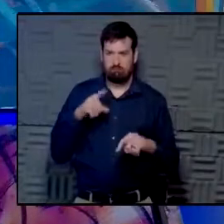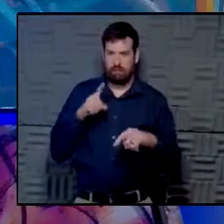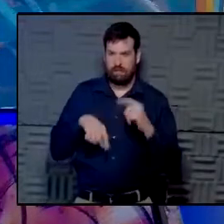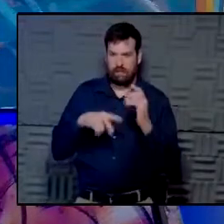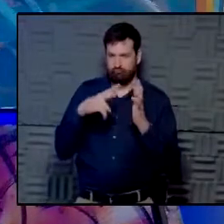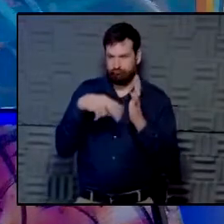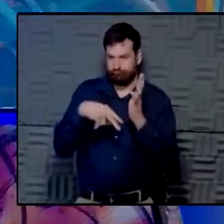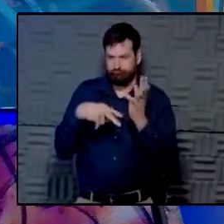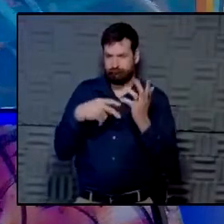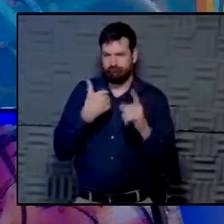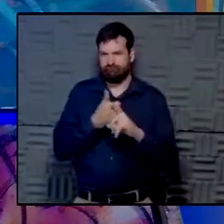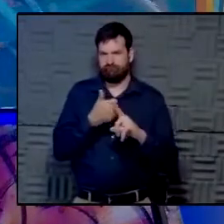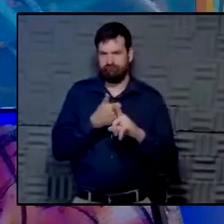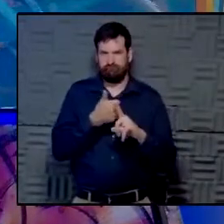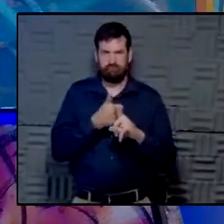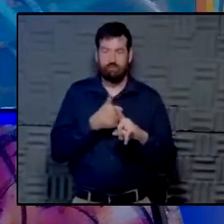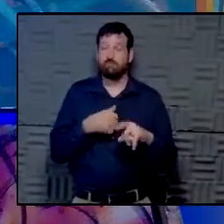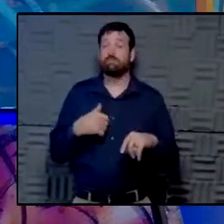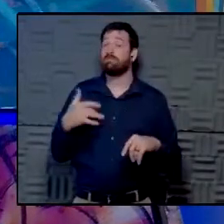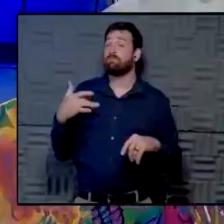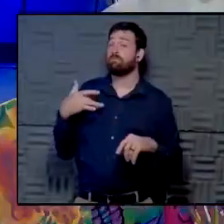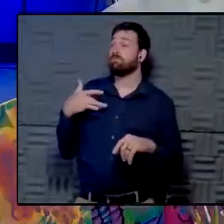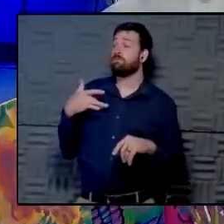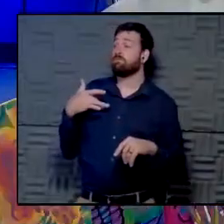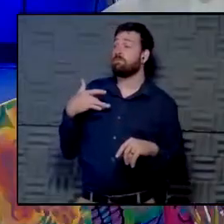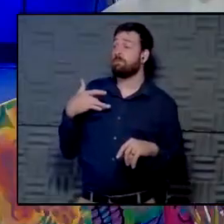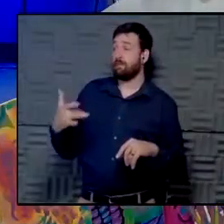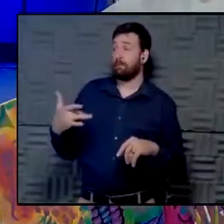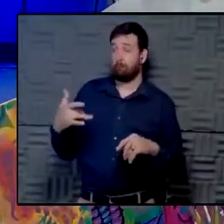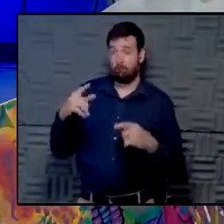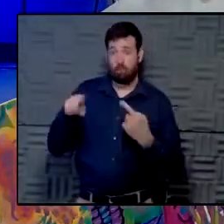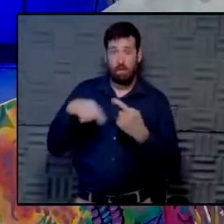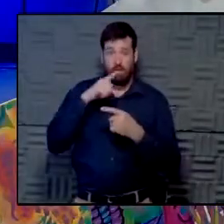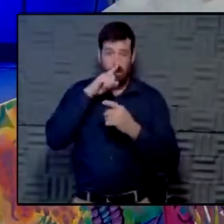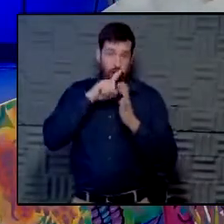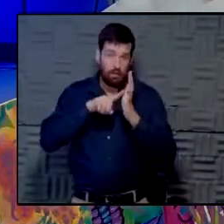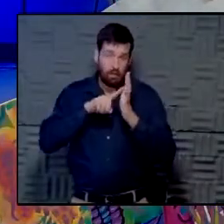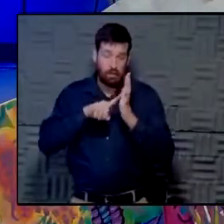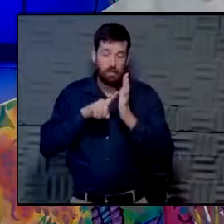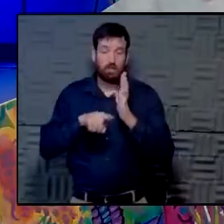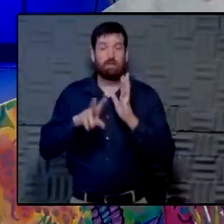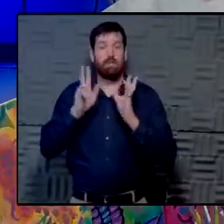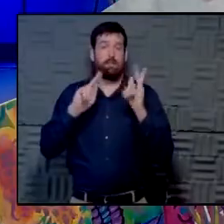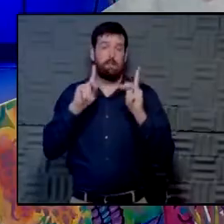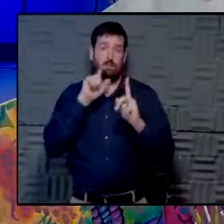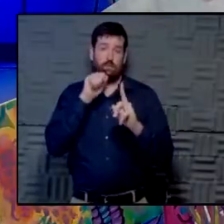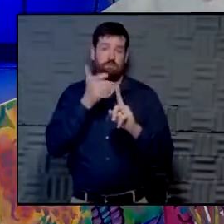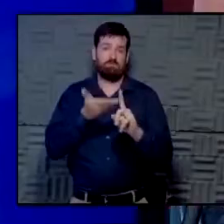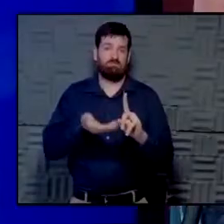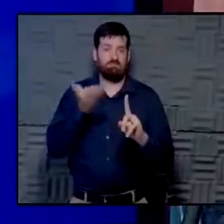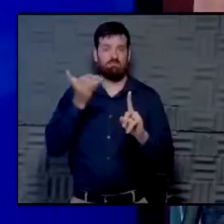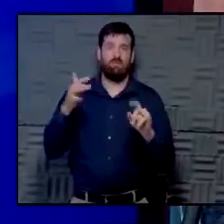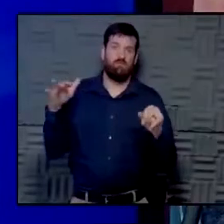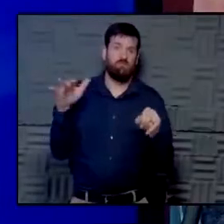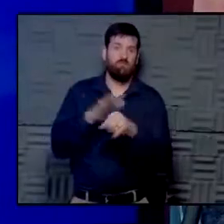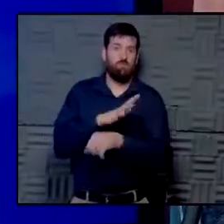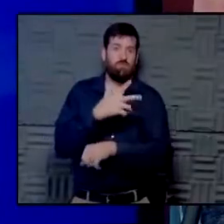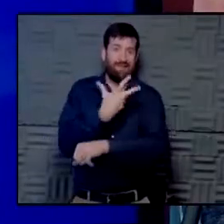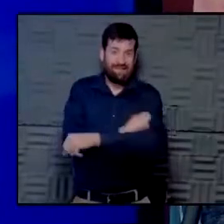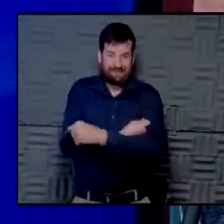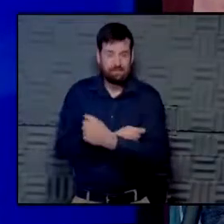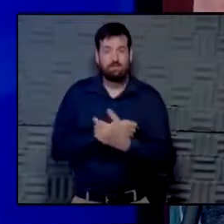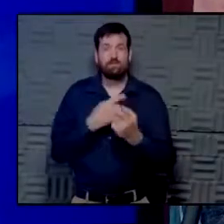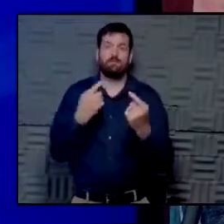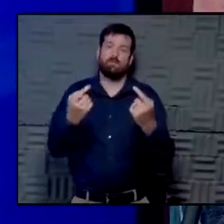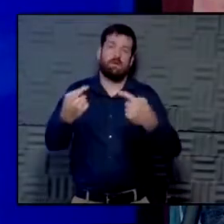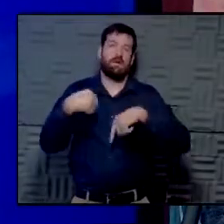here if that patient is And usually when ICU I'm status. drilling into that, folks who are fully vaccinated are coming in asymptomatic. That